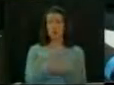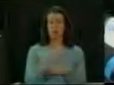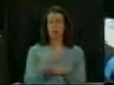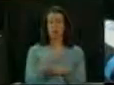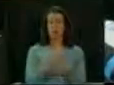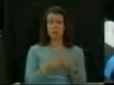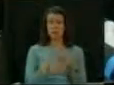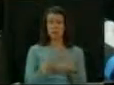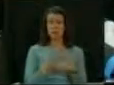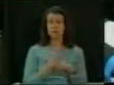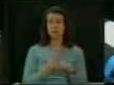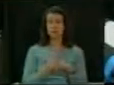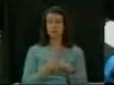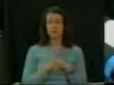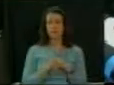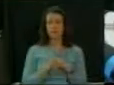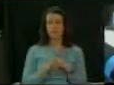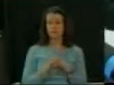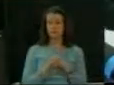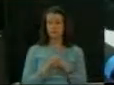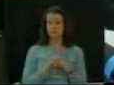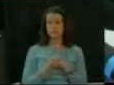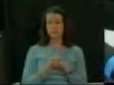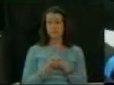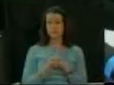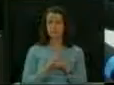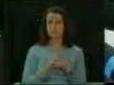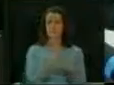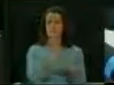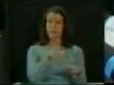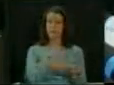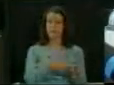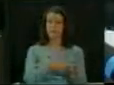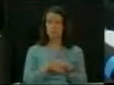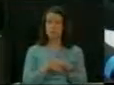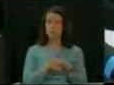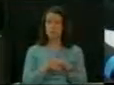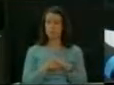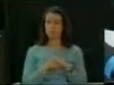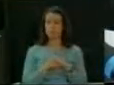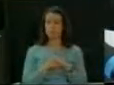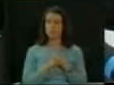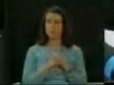just a couple, 2 or 3? It's a full committee. It's a full. The full committee rolls over?